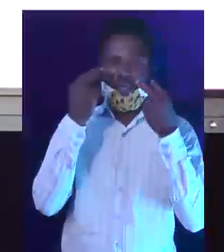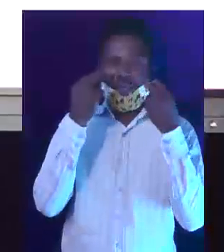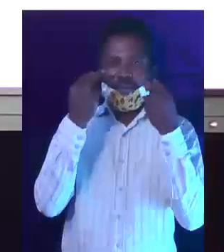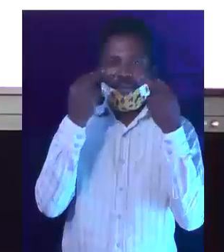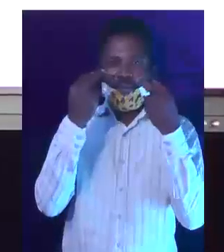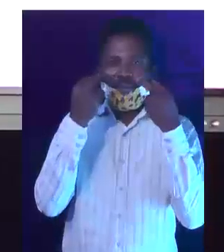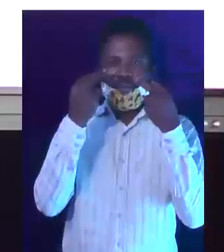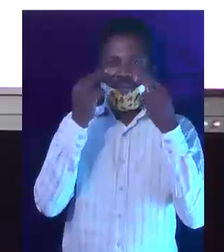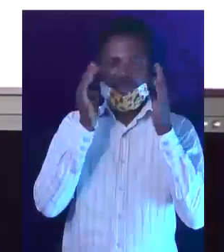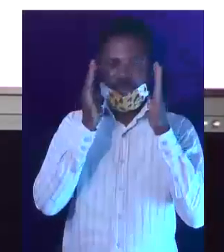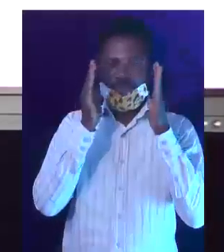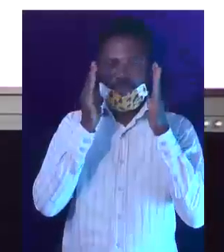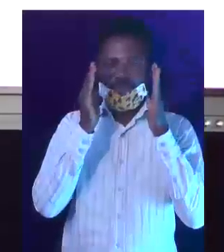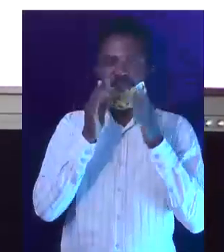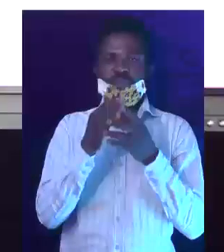Eyes on me.